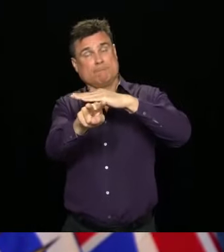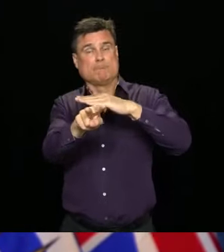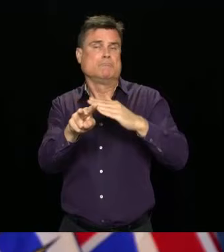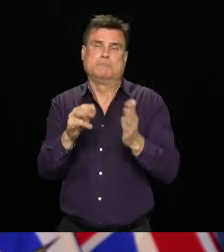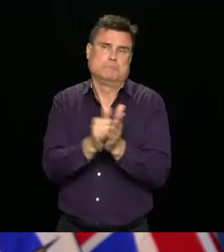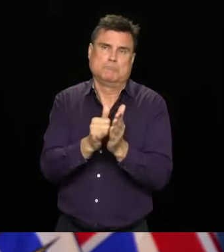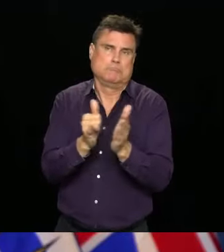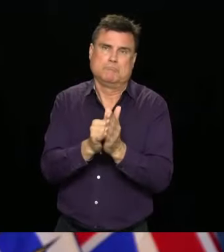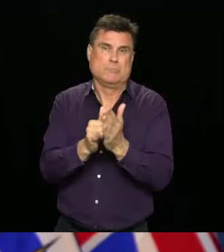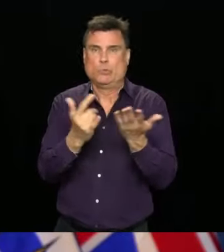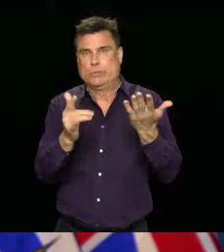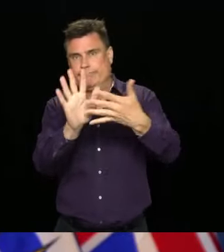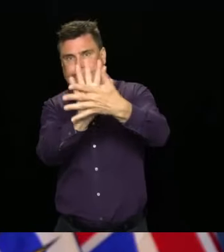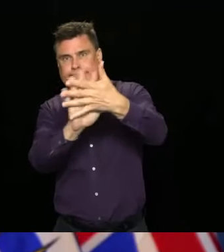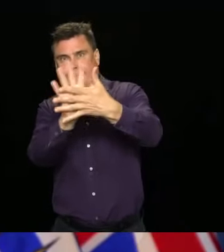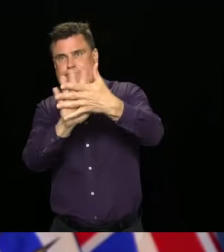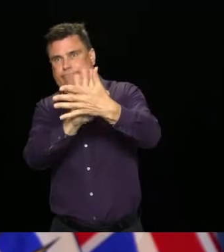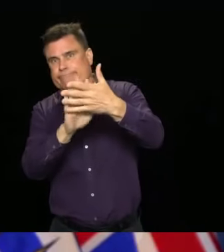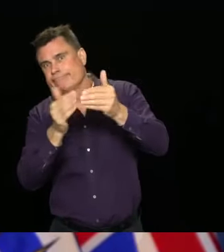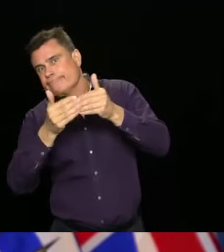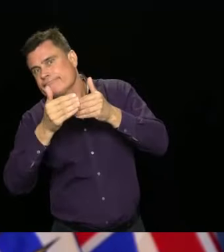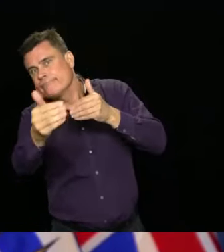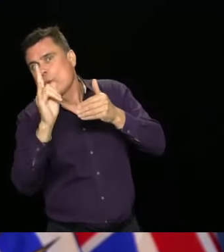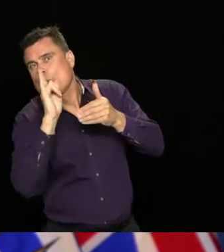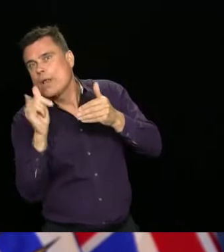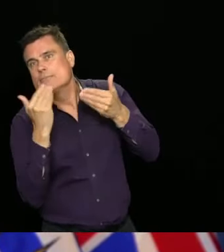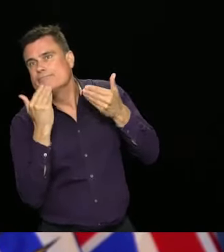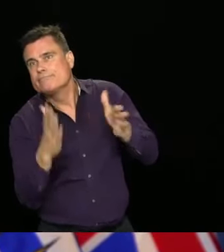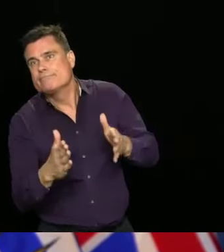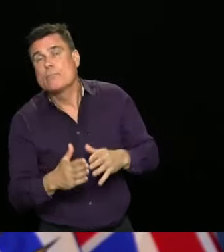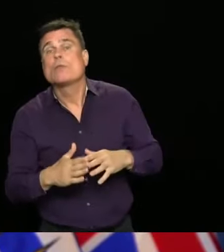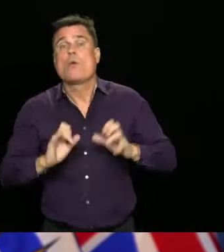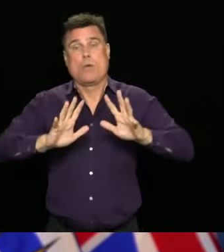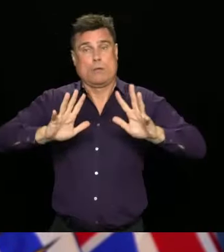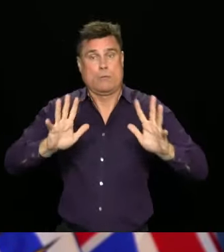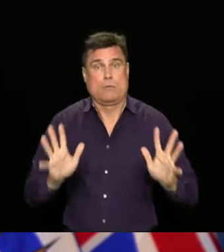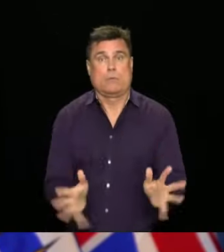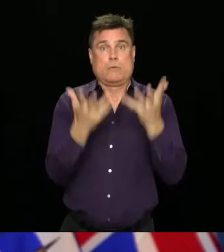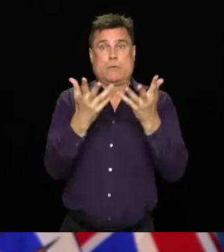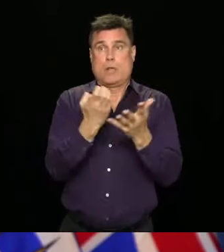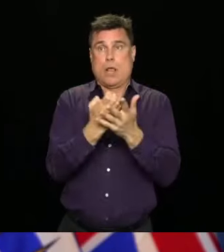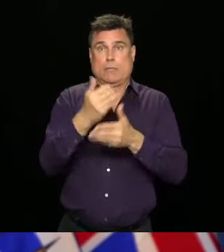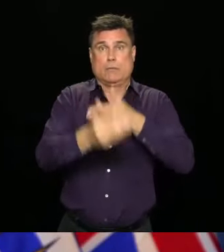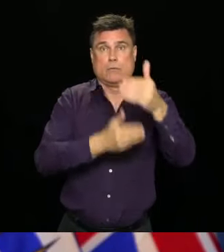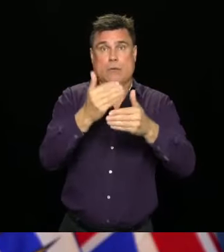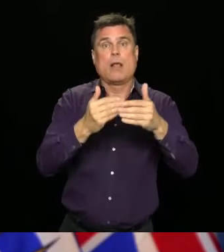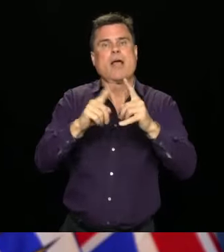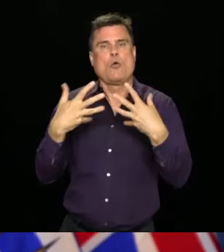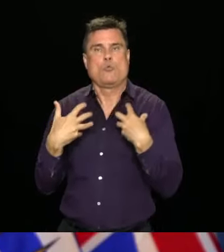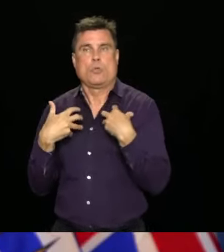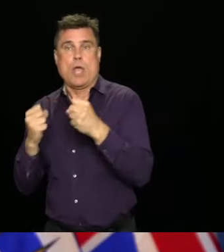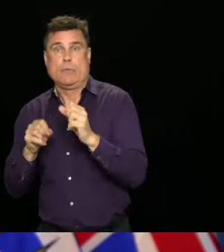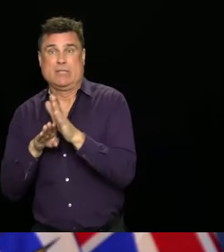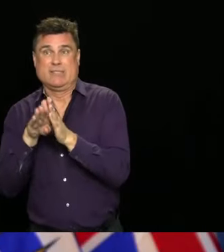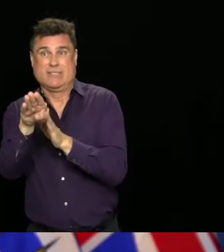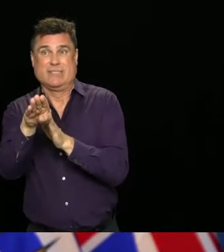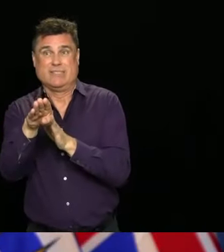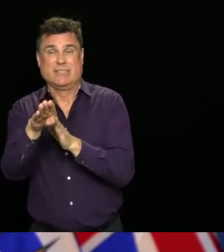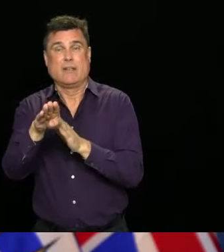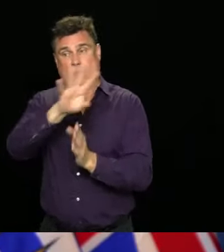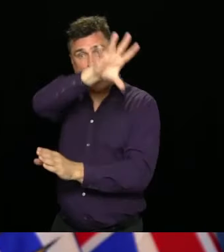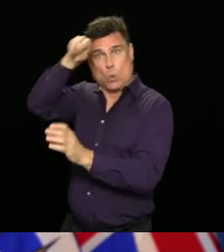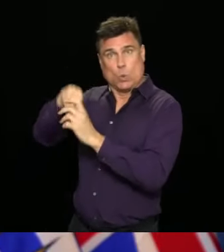the restart. All of this still fits. The restart and the recovery, the $1.5 billion, all still fit within the $5 billion